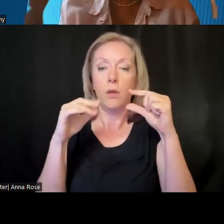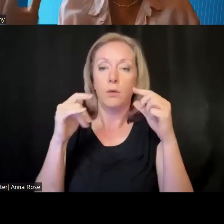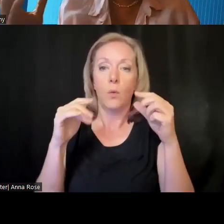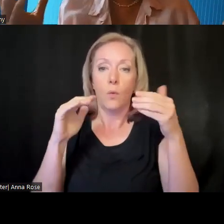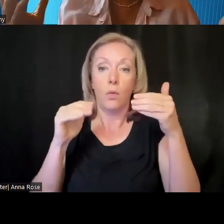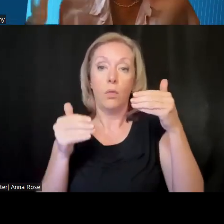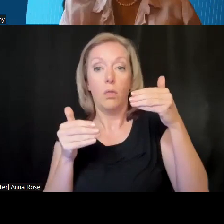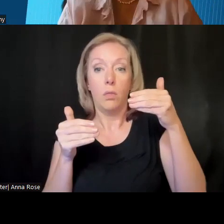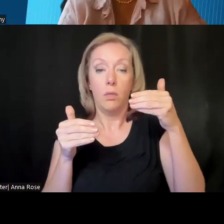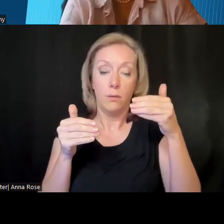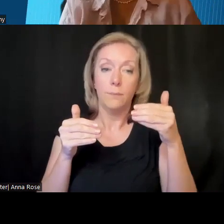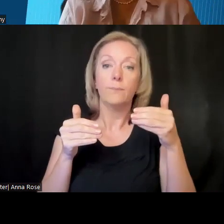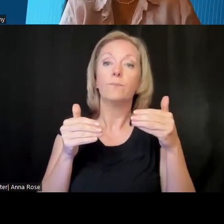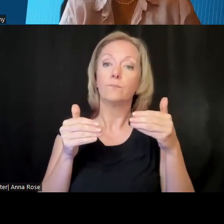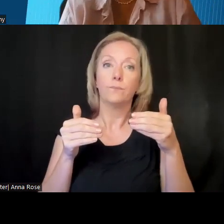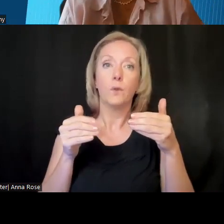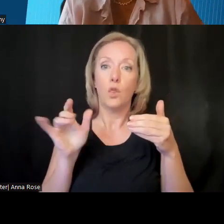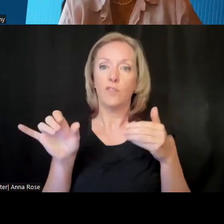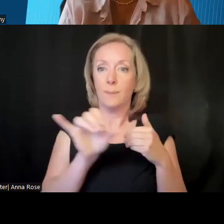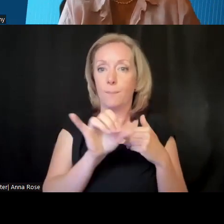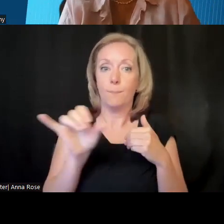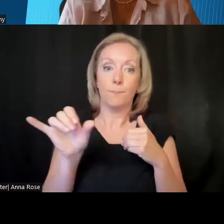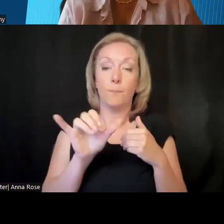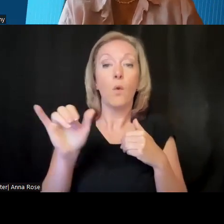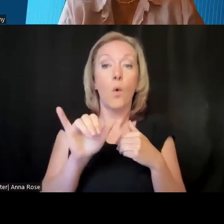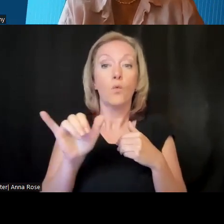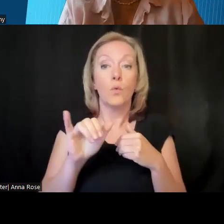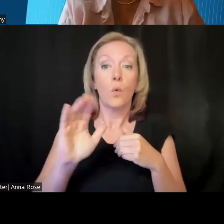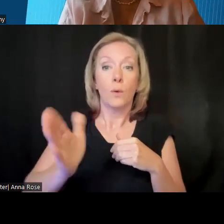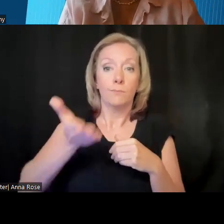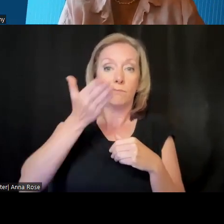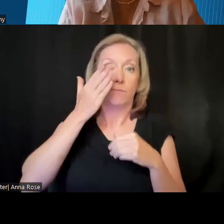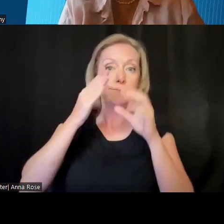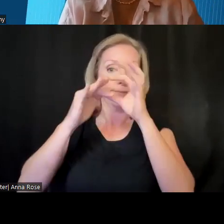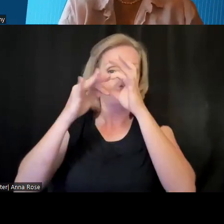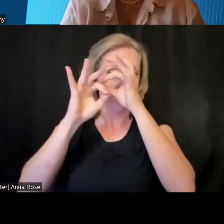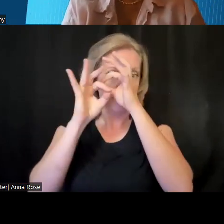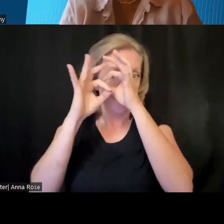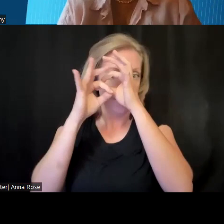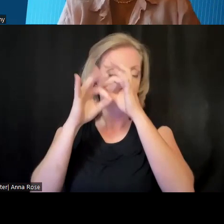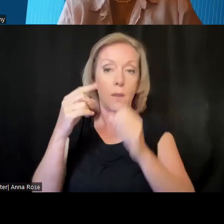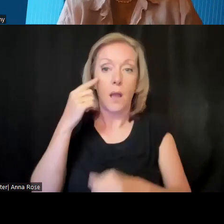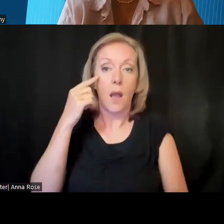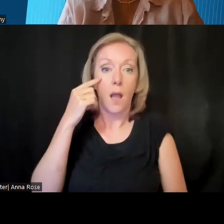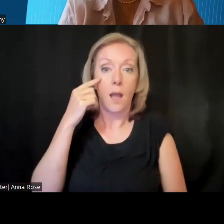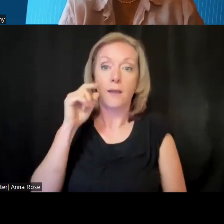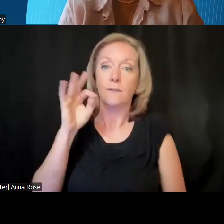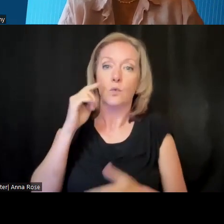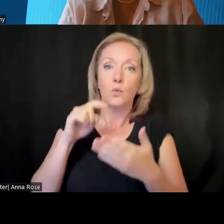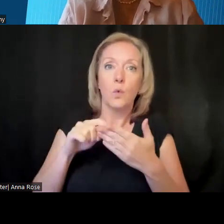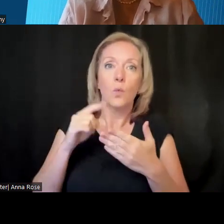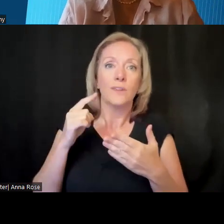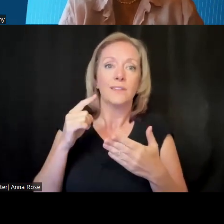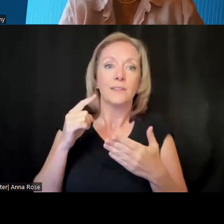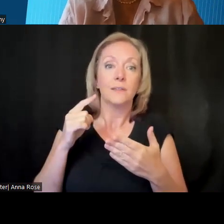big picture of the eye. But then when we look inside the eye, when we look very deliberately at the eye, if you notice something that